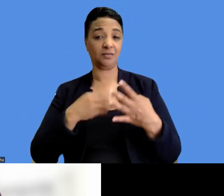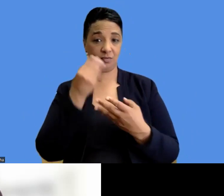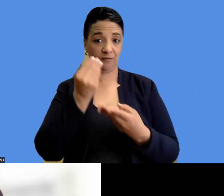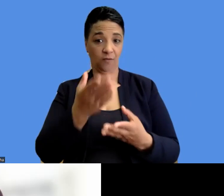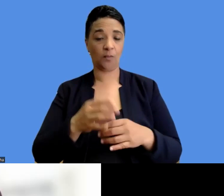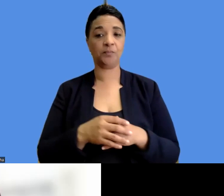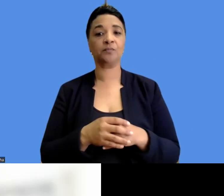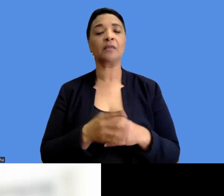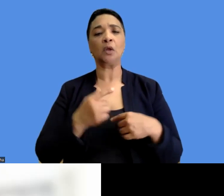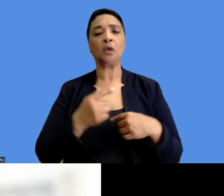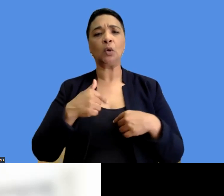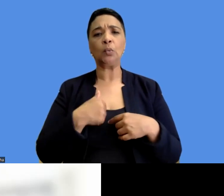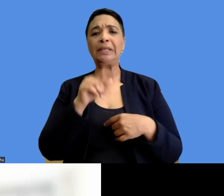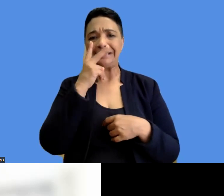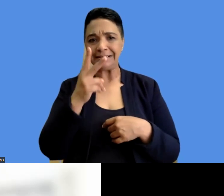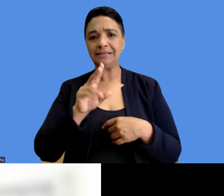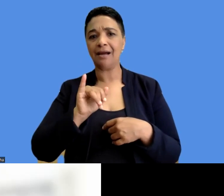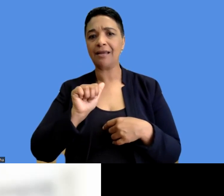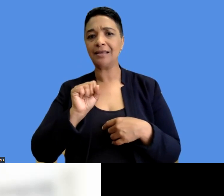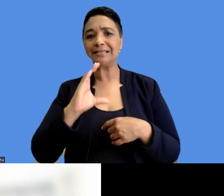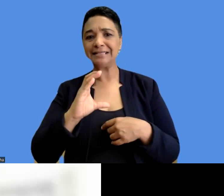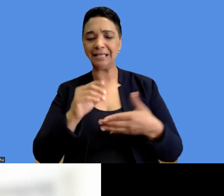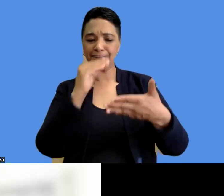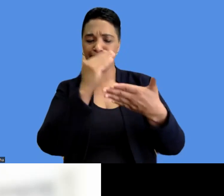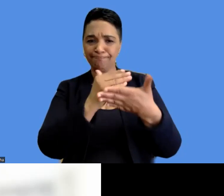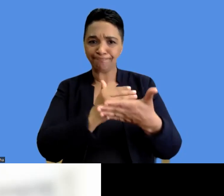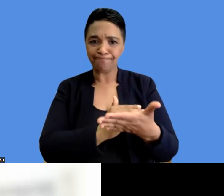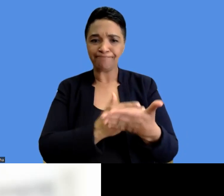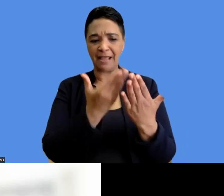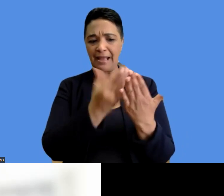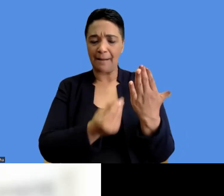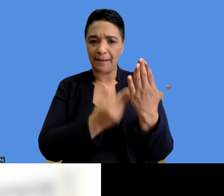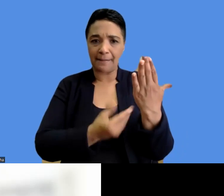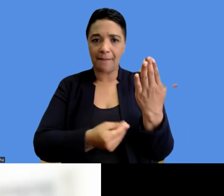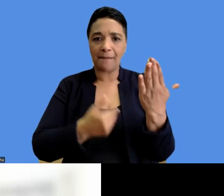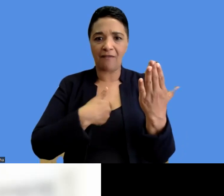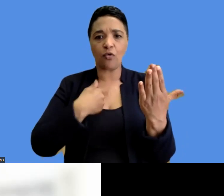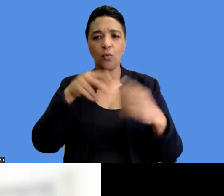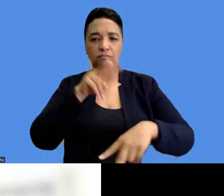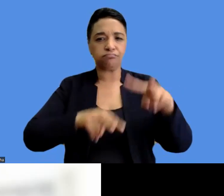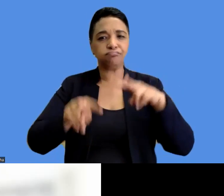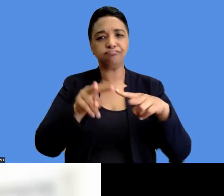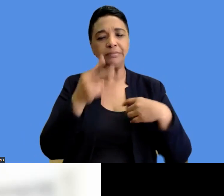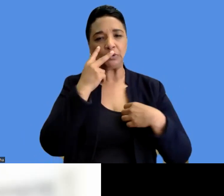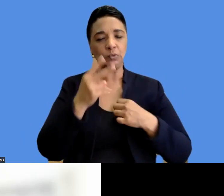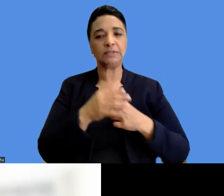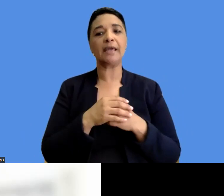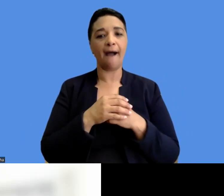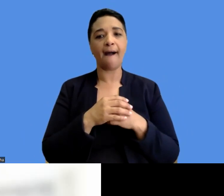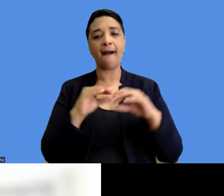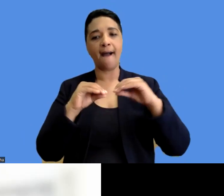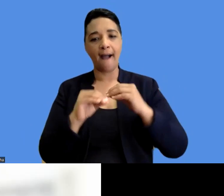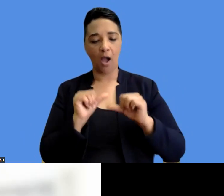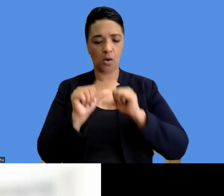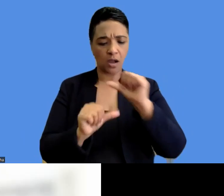now in the process of reflecting with other interested donors what would be the most impactful way